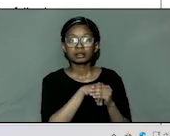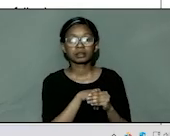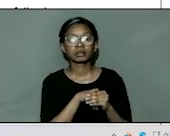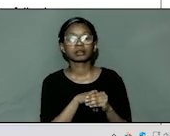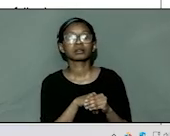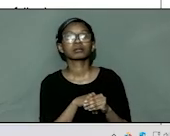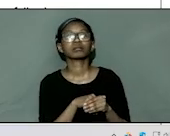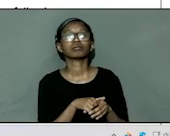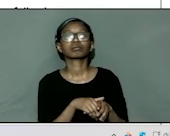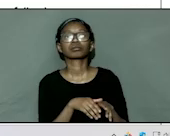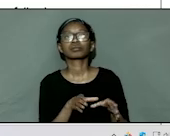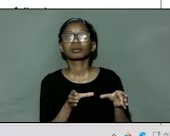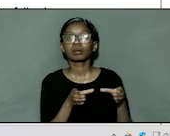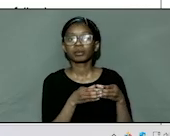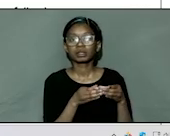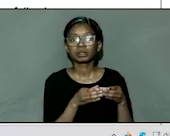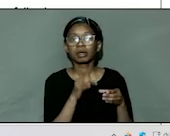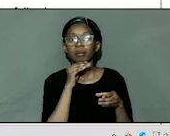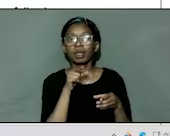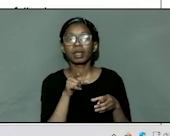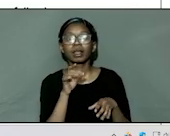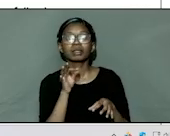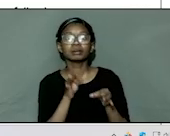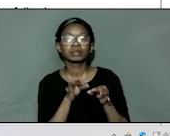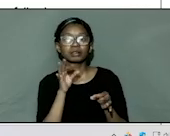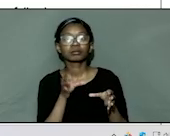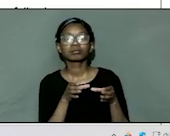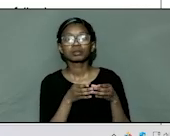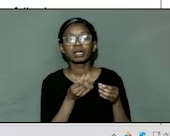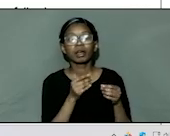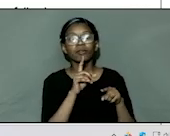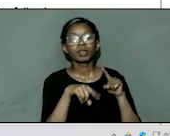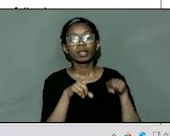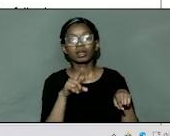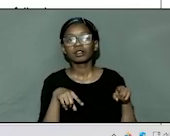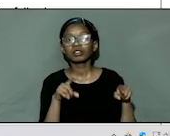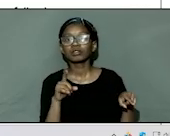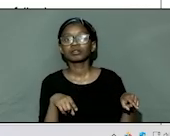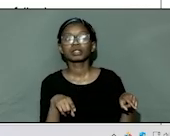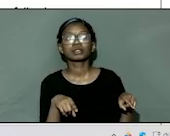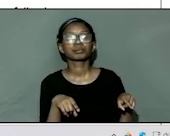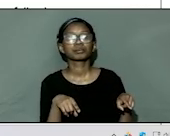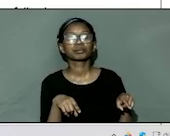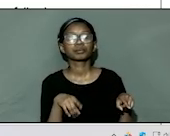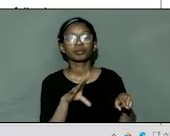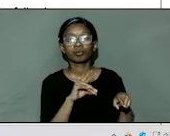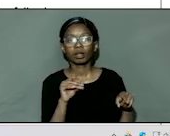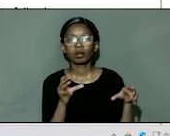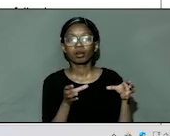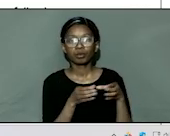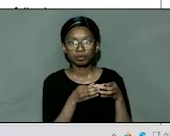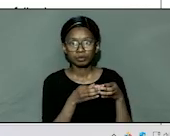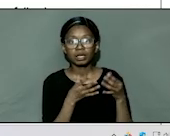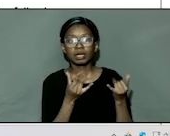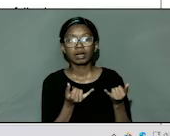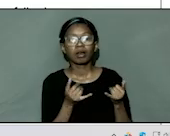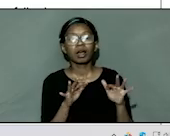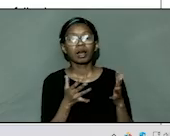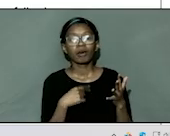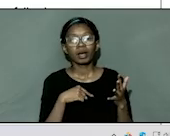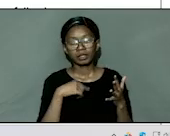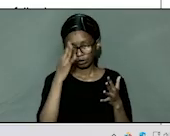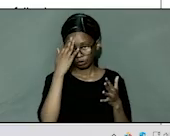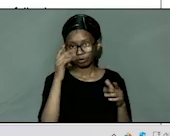this particular population, there are different species. So how do we know that we are of the same